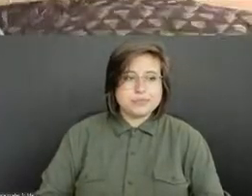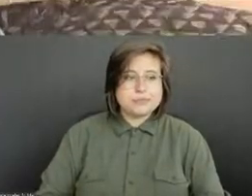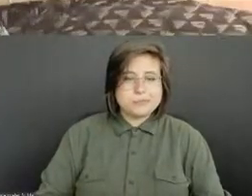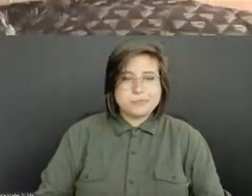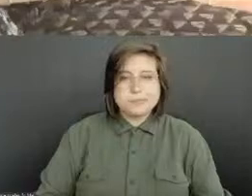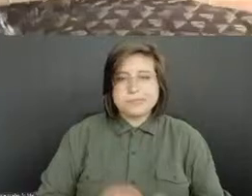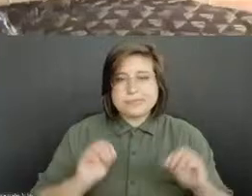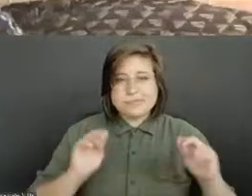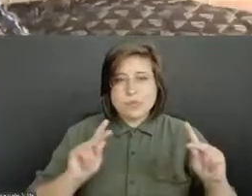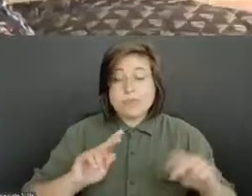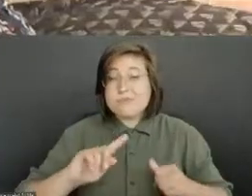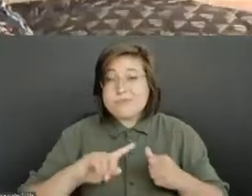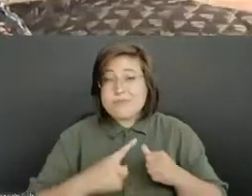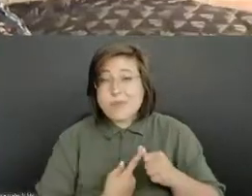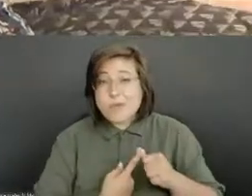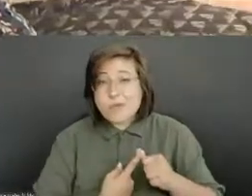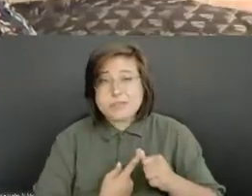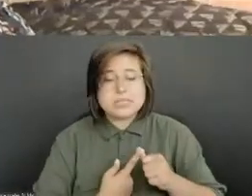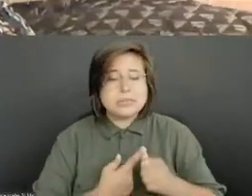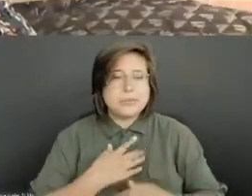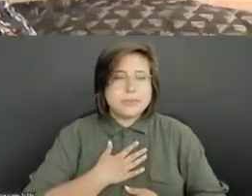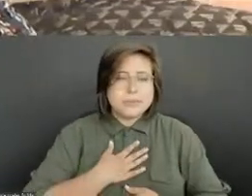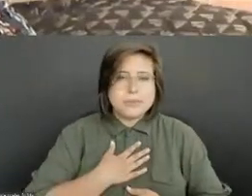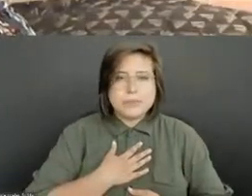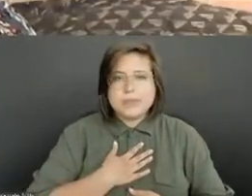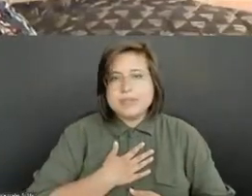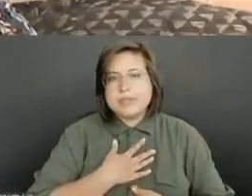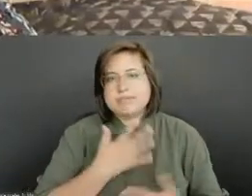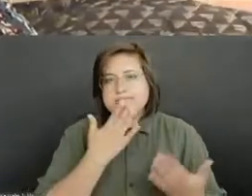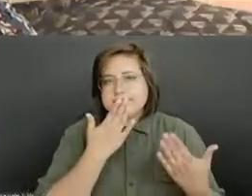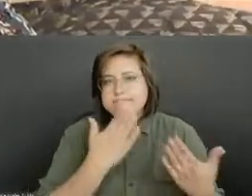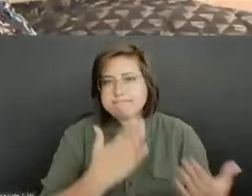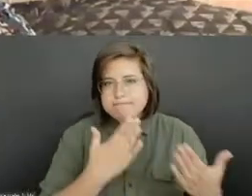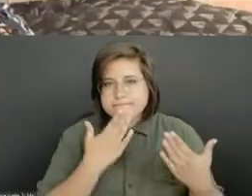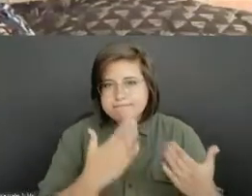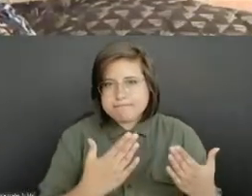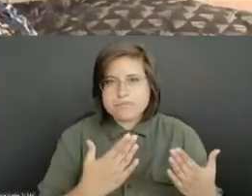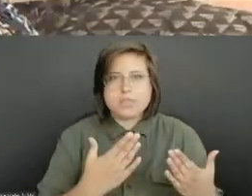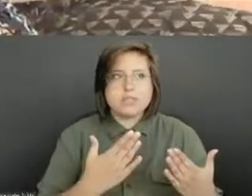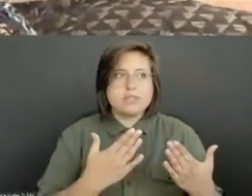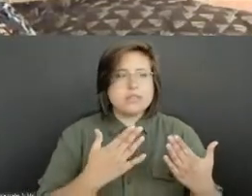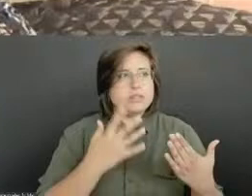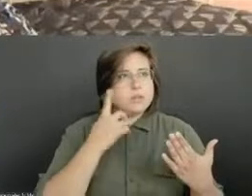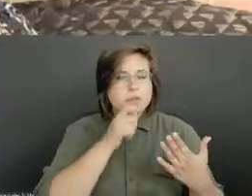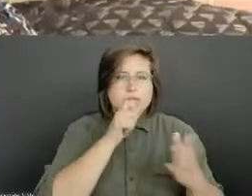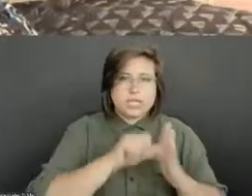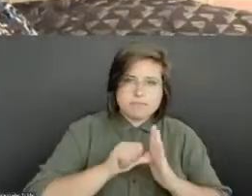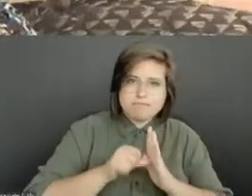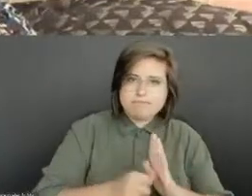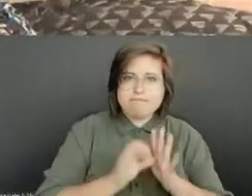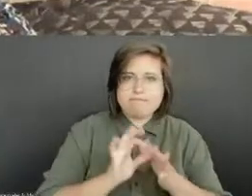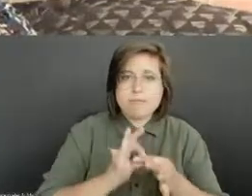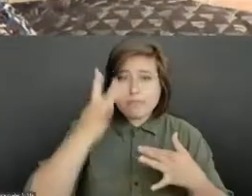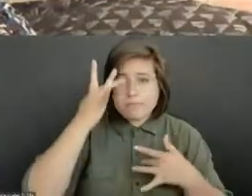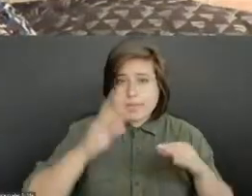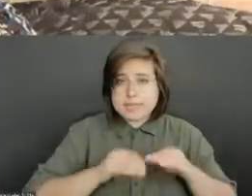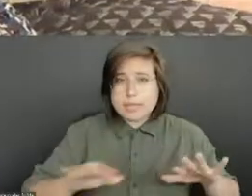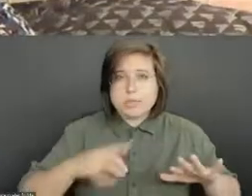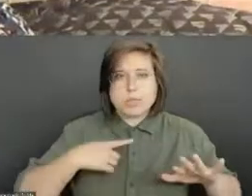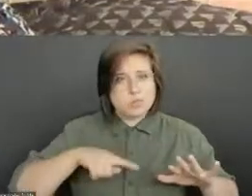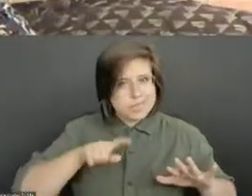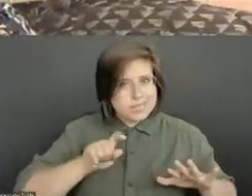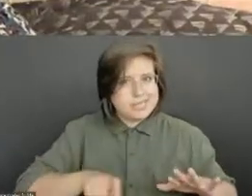Okay, first of all, I can't thank the task force enough for asserting that when it comes to pandemics, we need to act on the basis